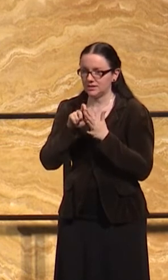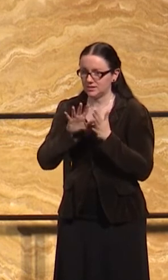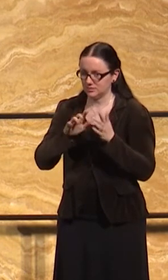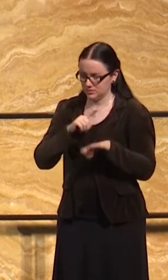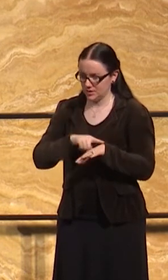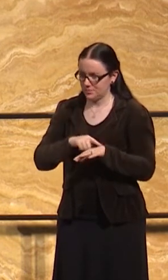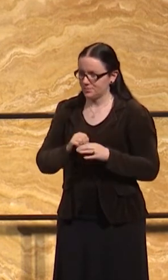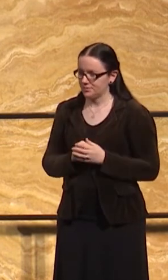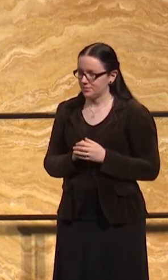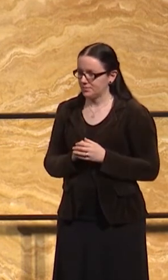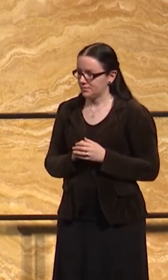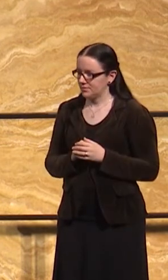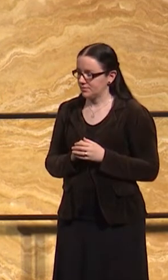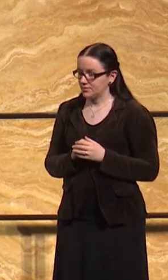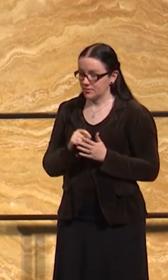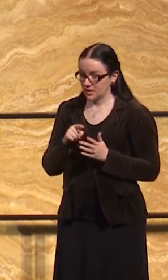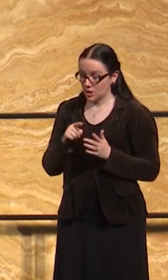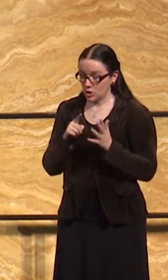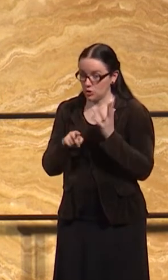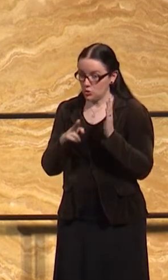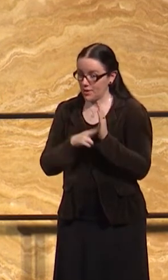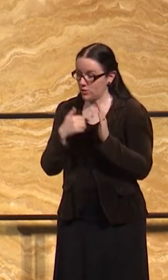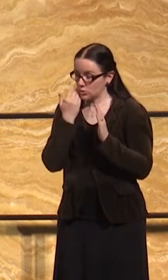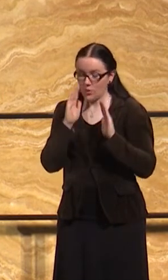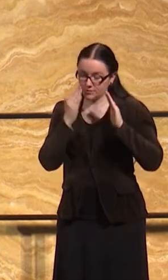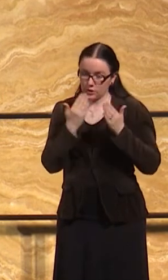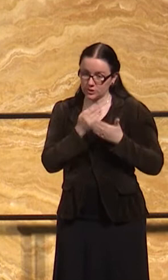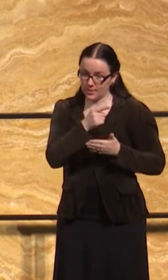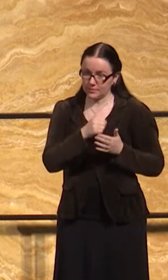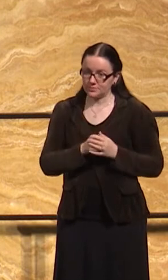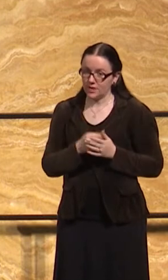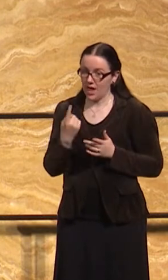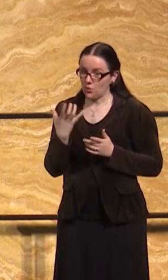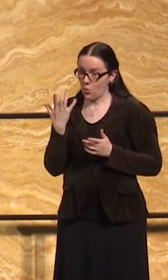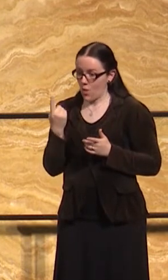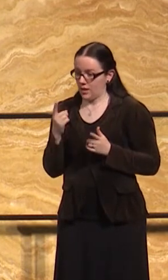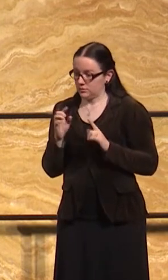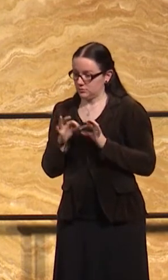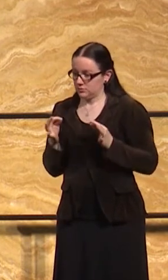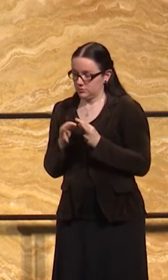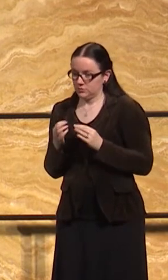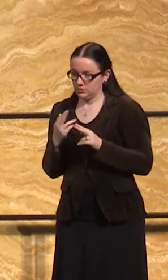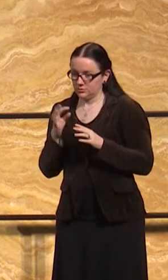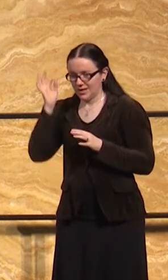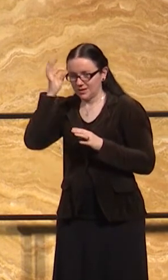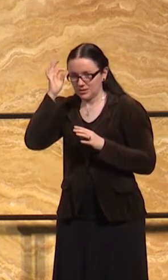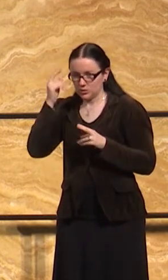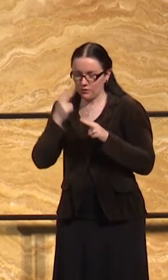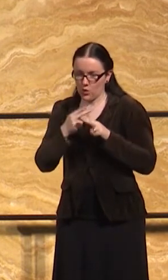was always on UN agenda in New York. There was even a body called the Council for Namibia.